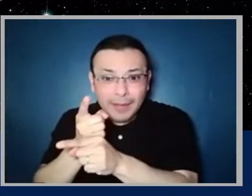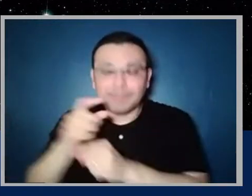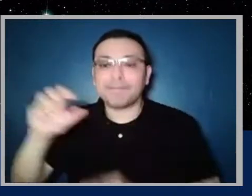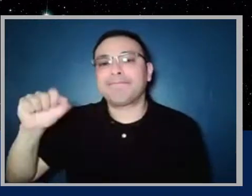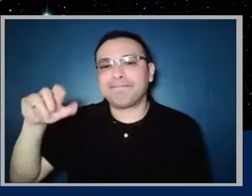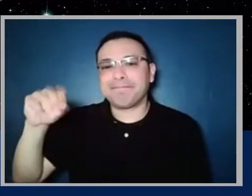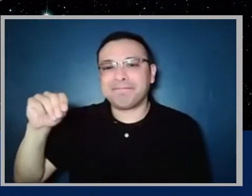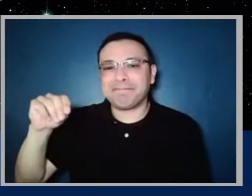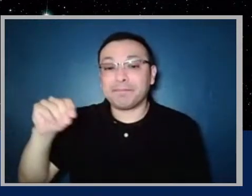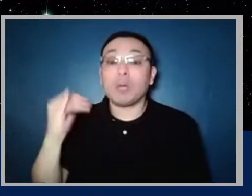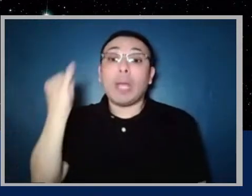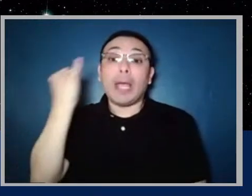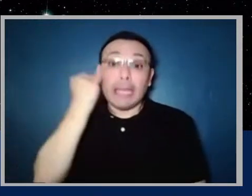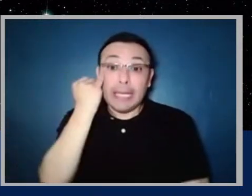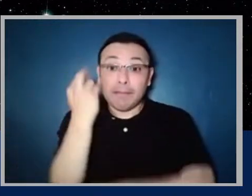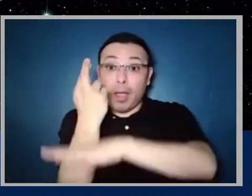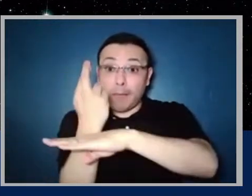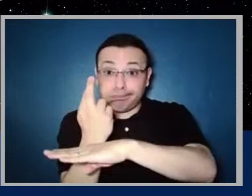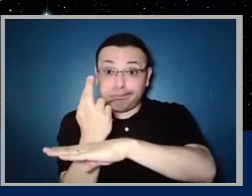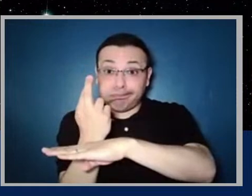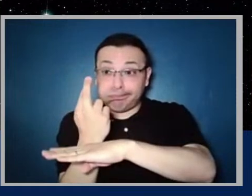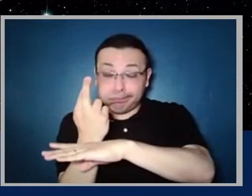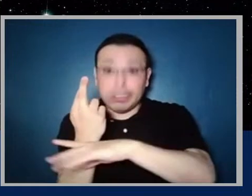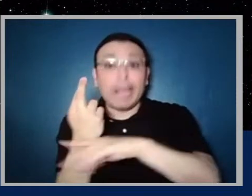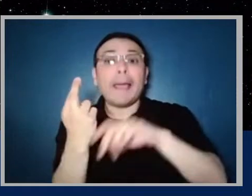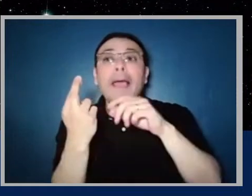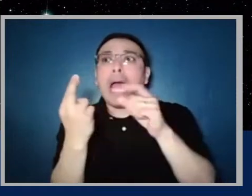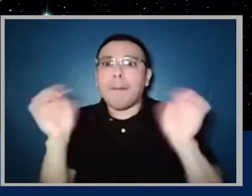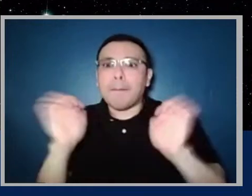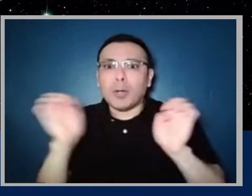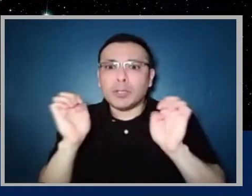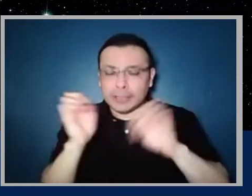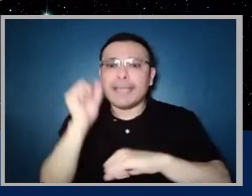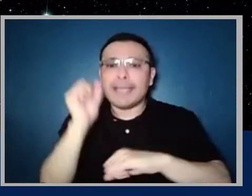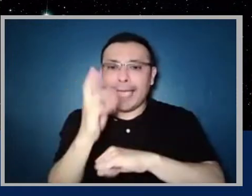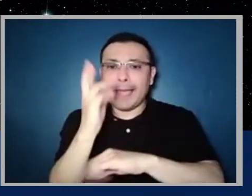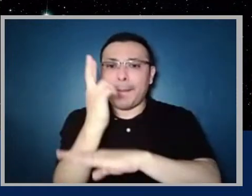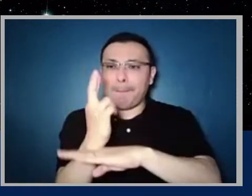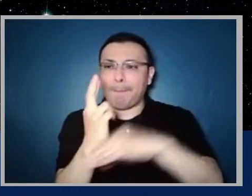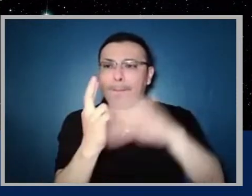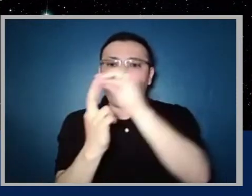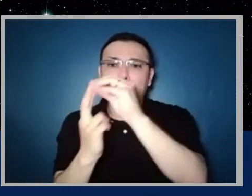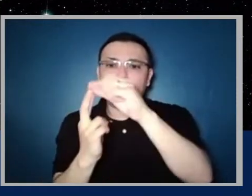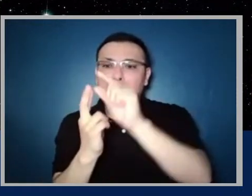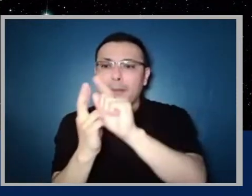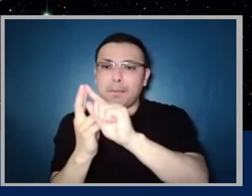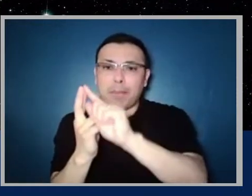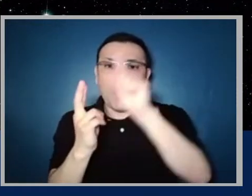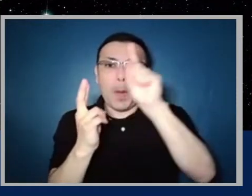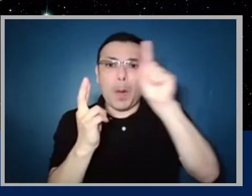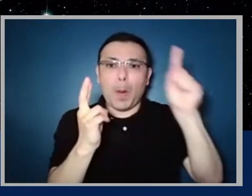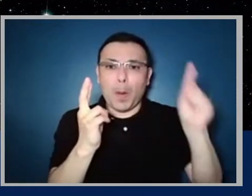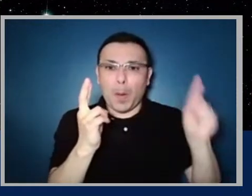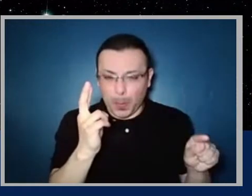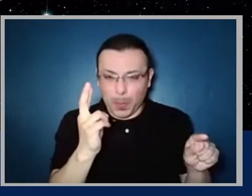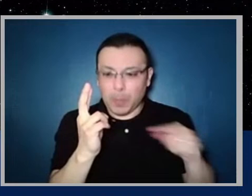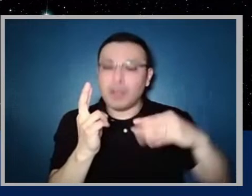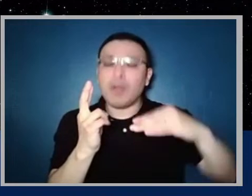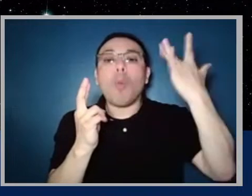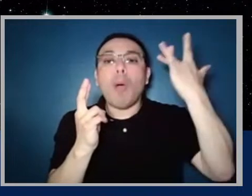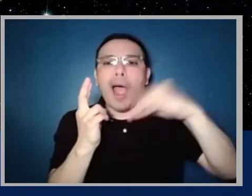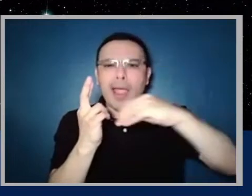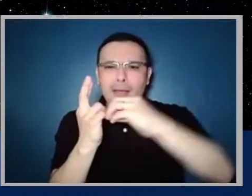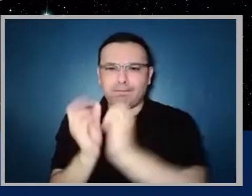they launch, we have ways to get them quickly out of the capsule and down away from what we call the blast radius or the blast area around the